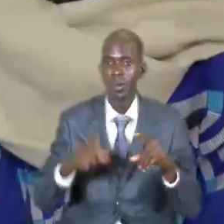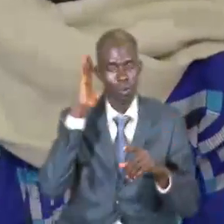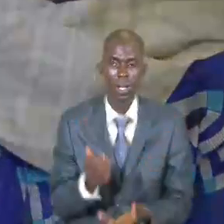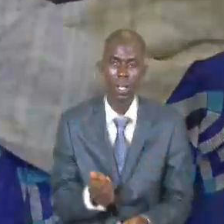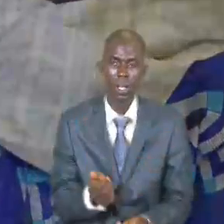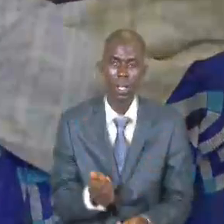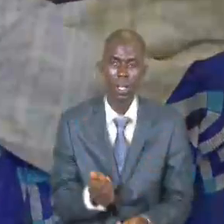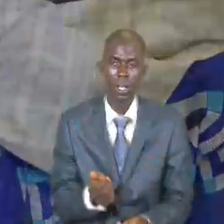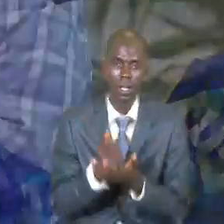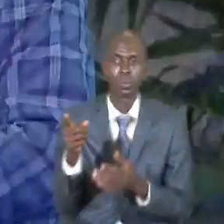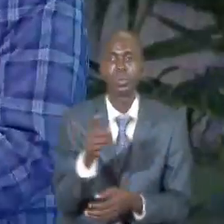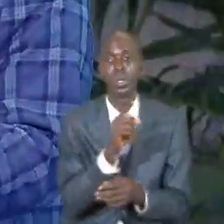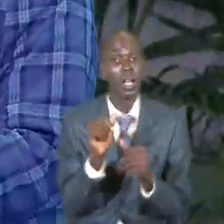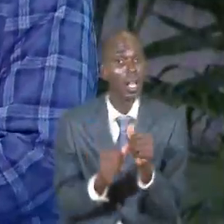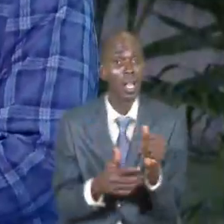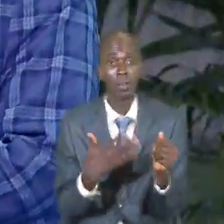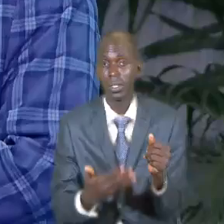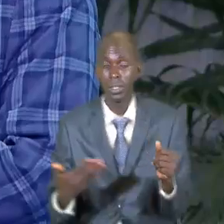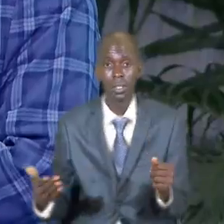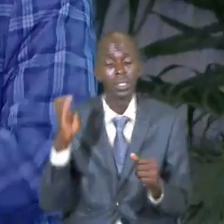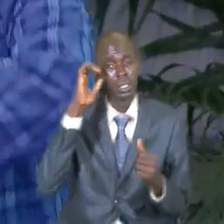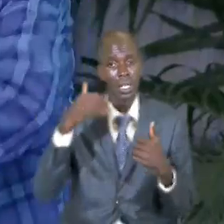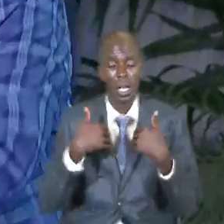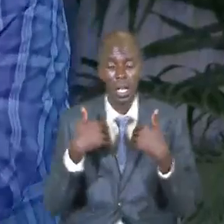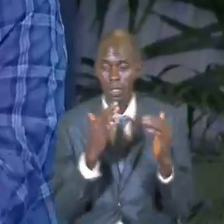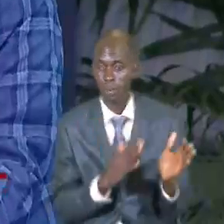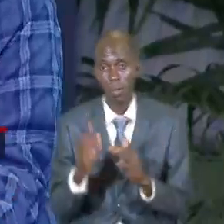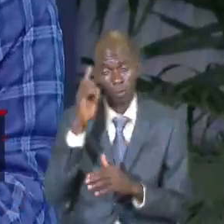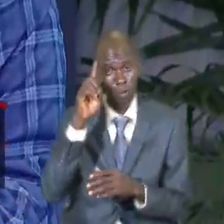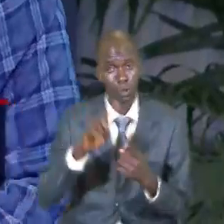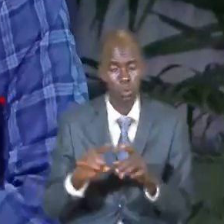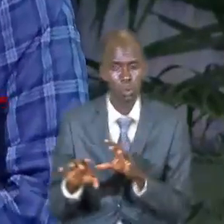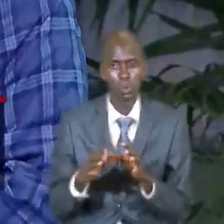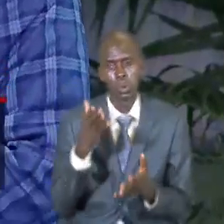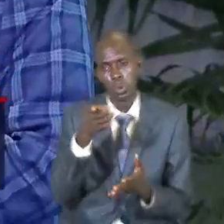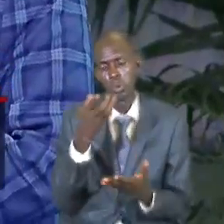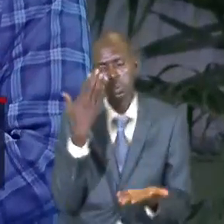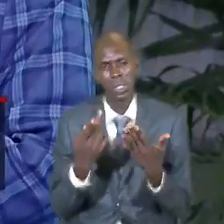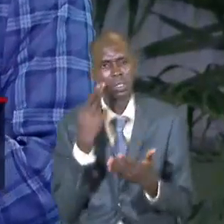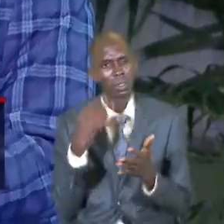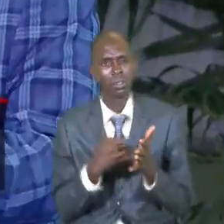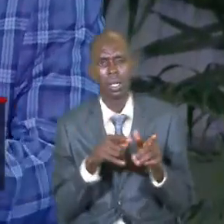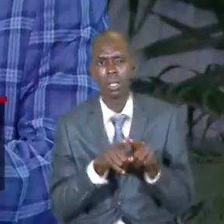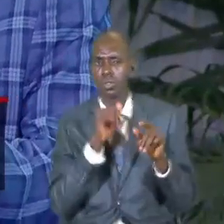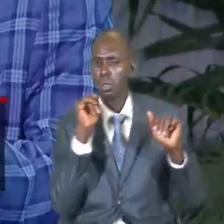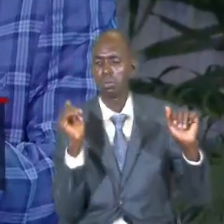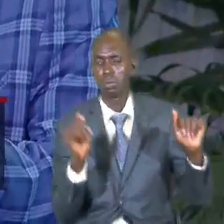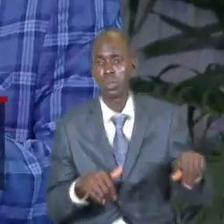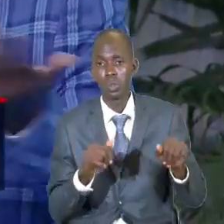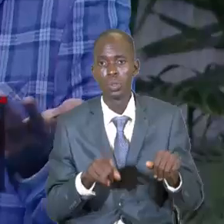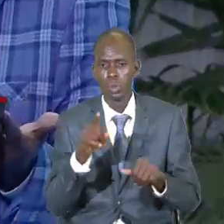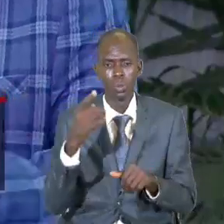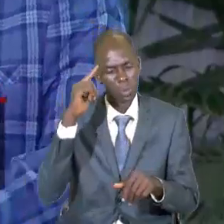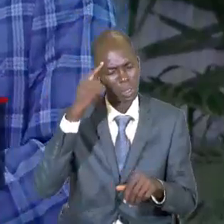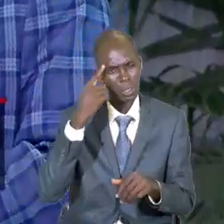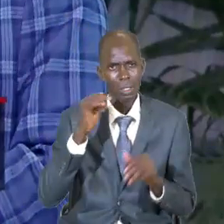has created for you to do, it might look impossible now. It might look as if, can I? Yes, I can.